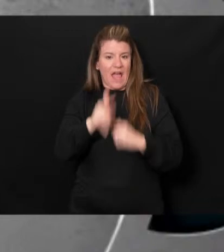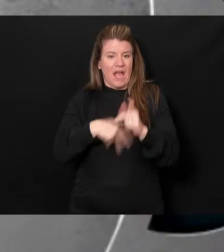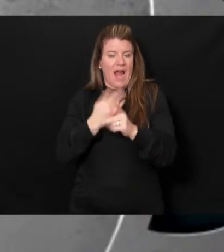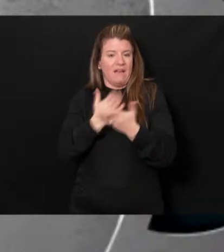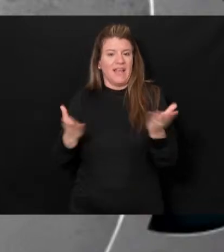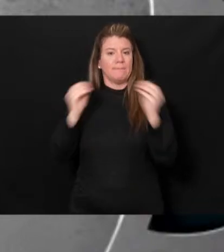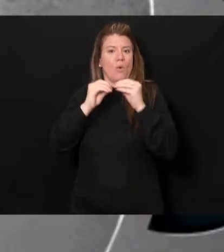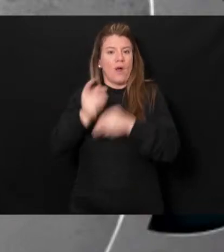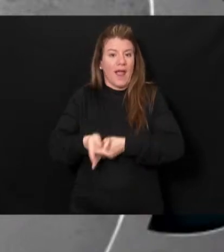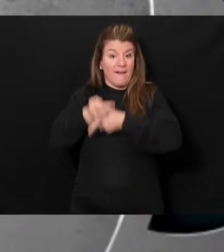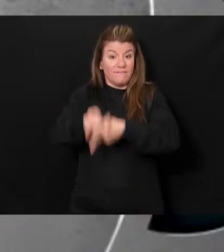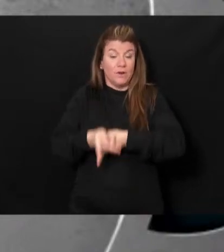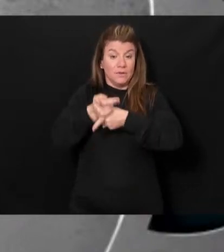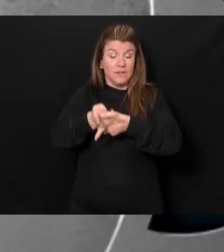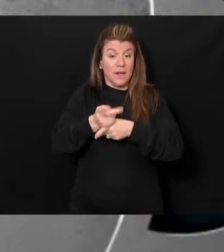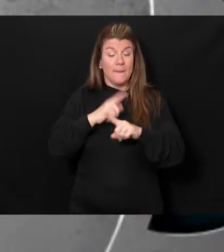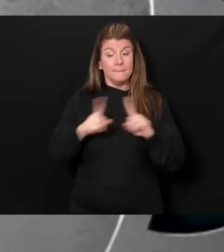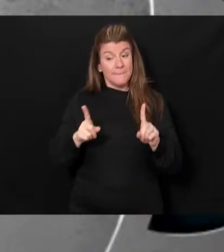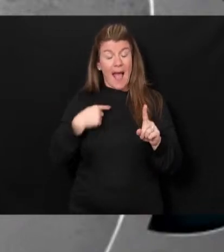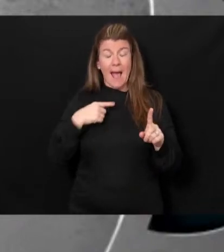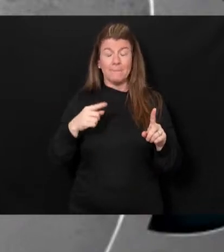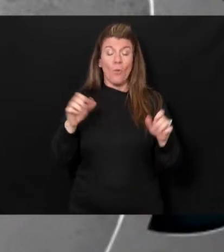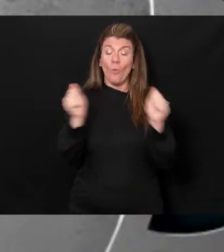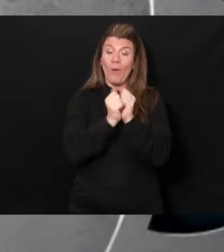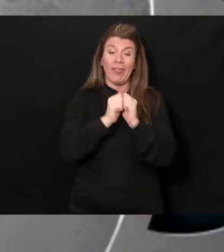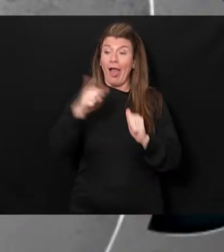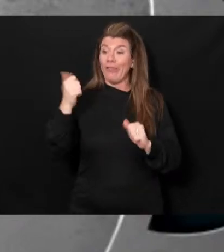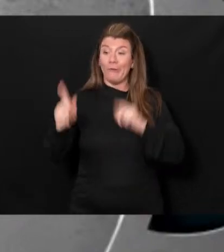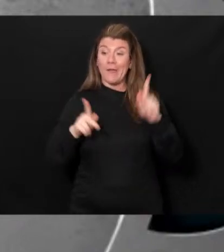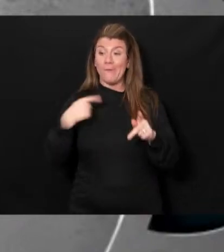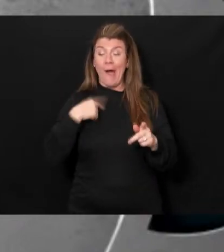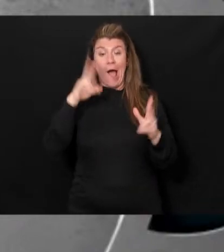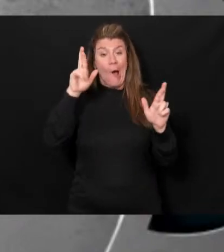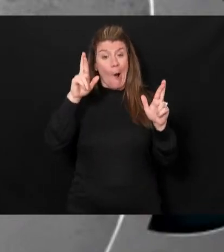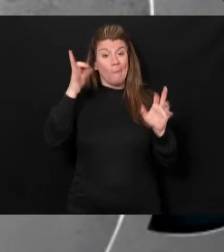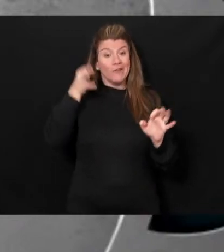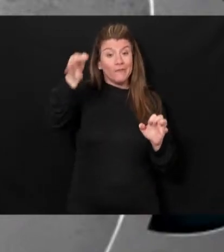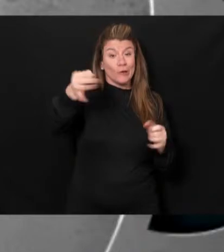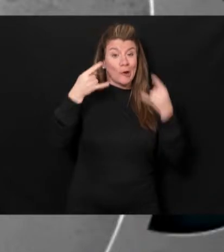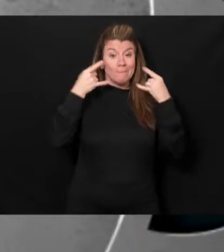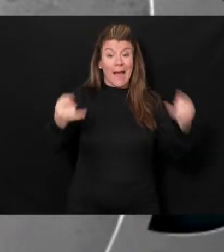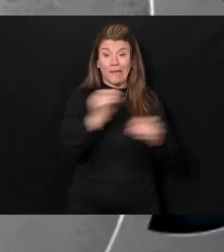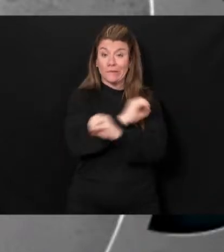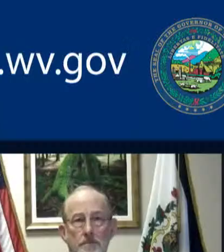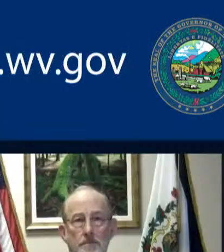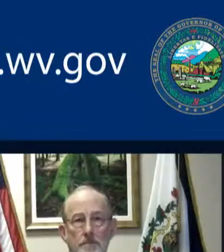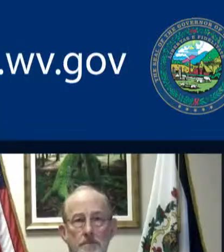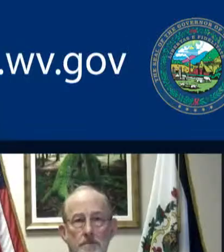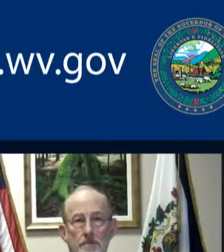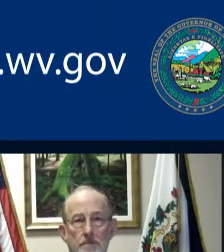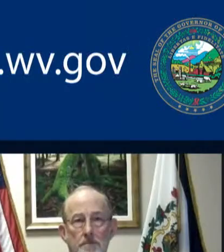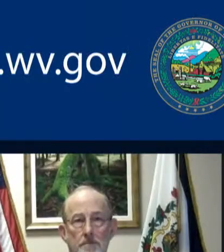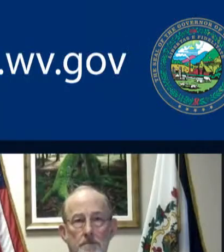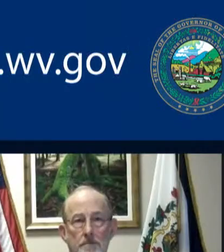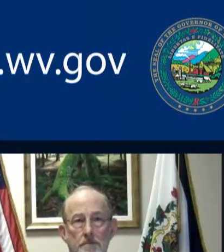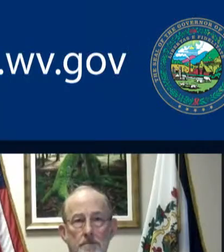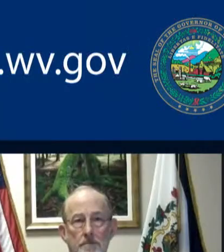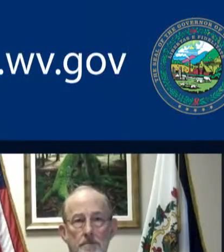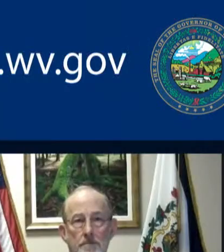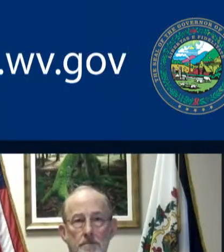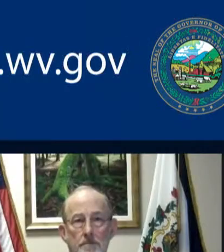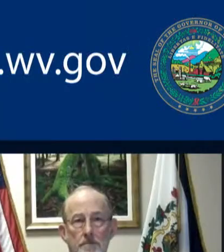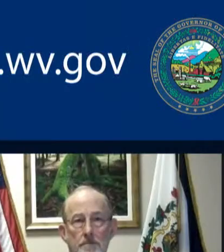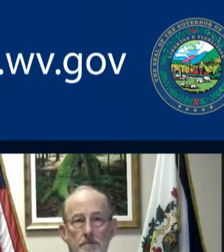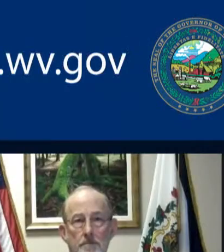But I'm with everyone else. Hopefully we don't have to wear masks in the future. Thanks. All right, thanks, Phil. Governor, I'll turn it back to